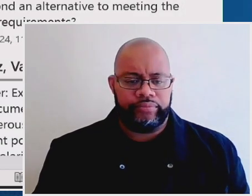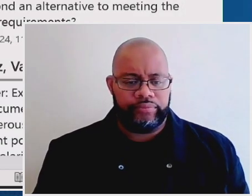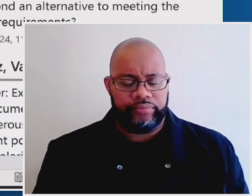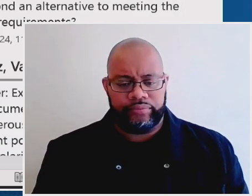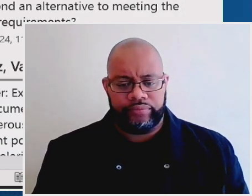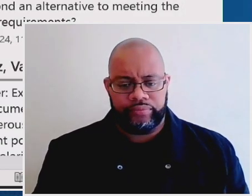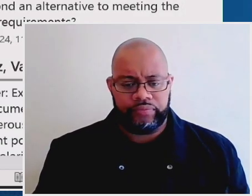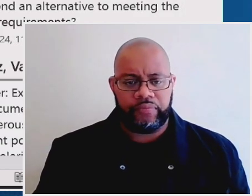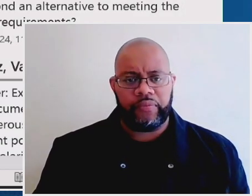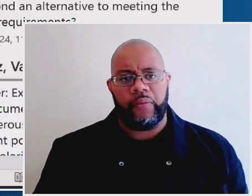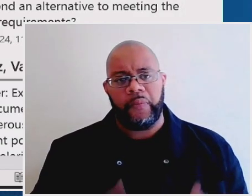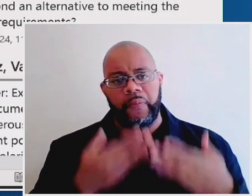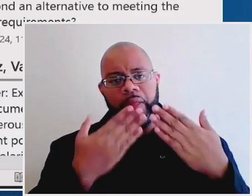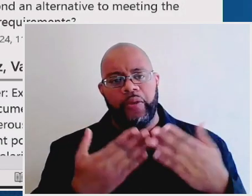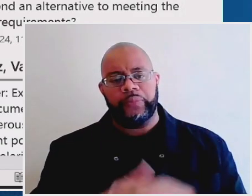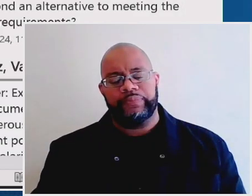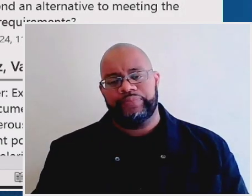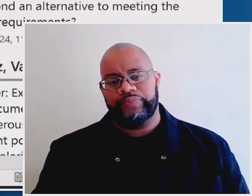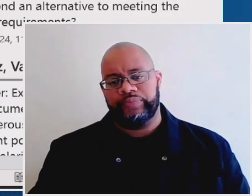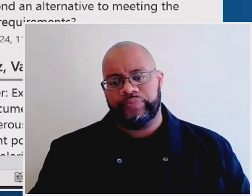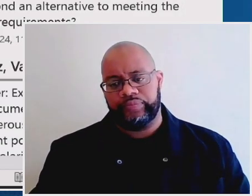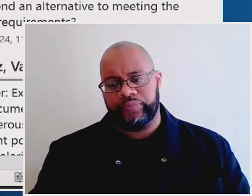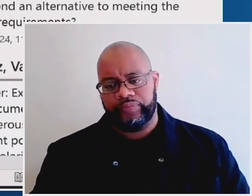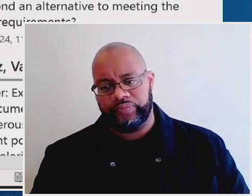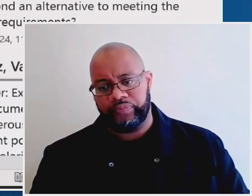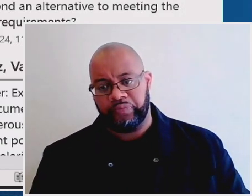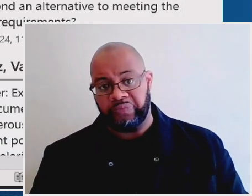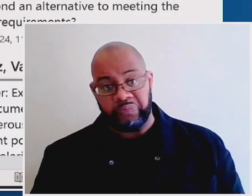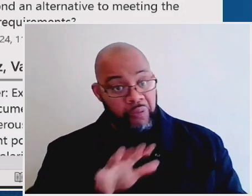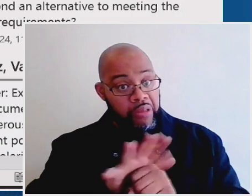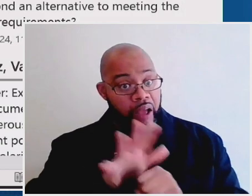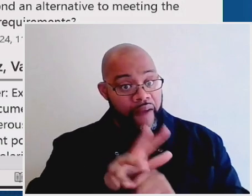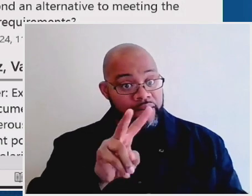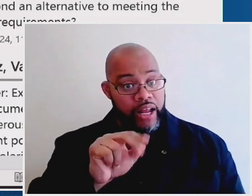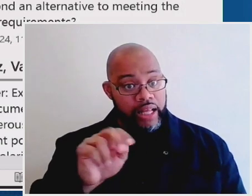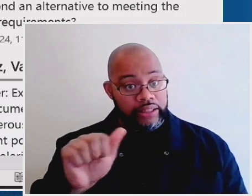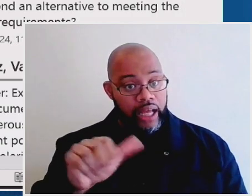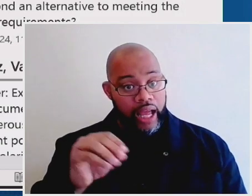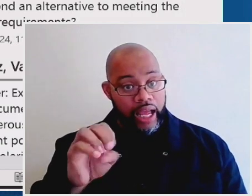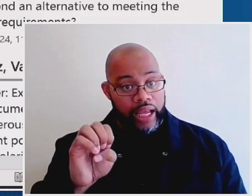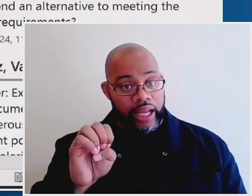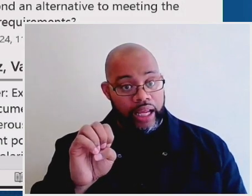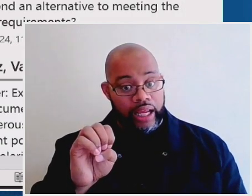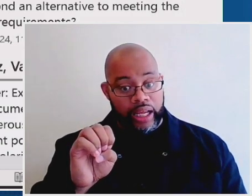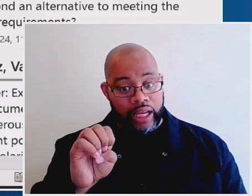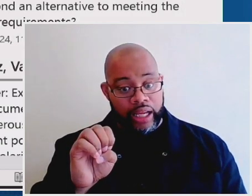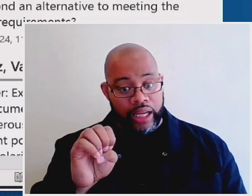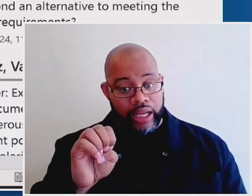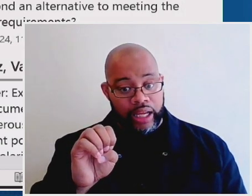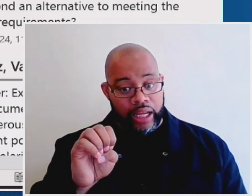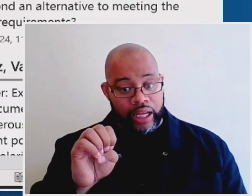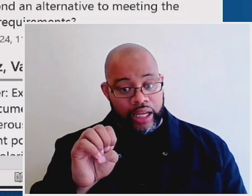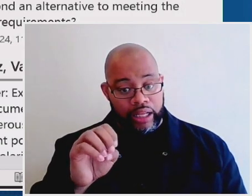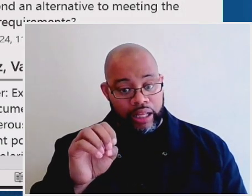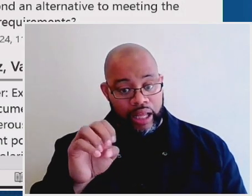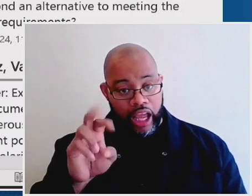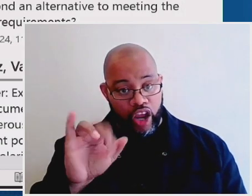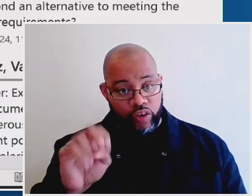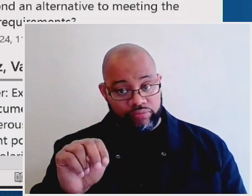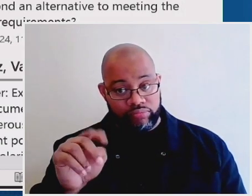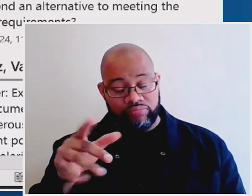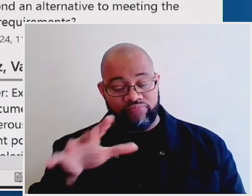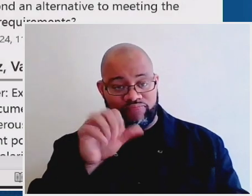Thank you. Thank you. Was that enough, Vanessa and Aaron? You got what you? I think Vanessa captured it. Vanessa,